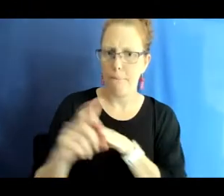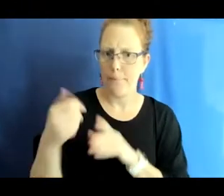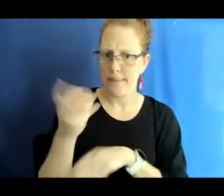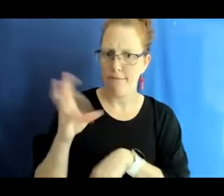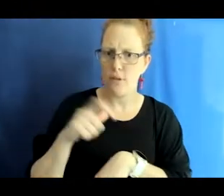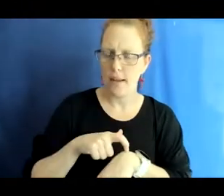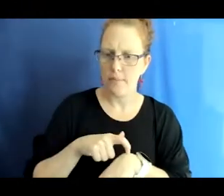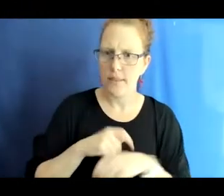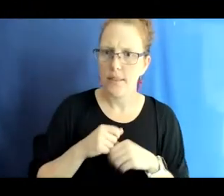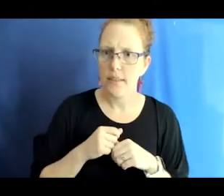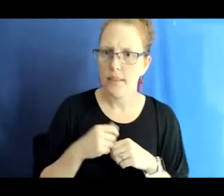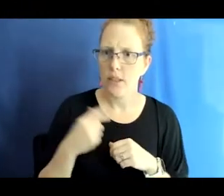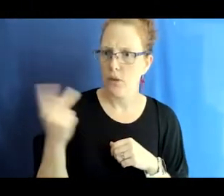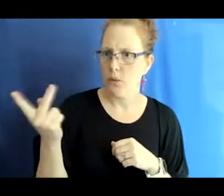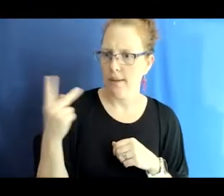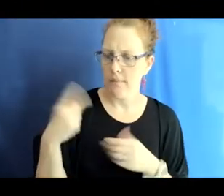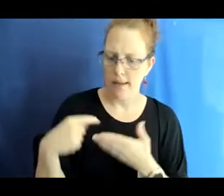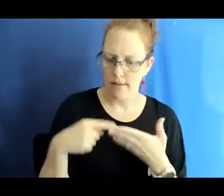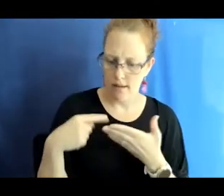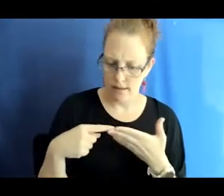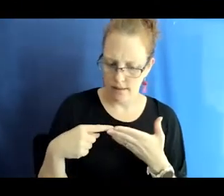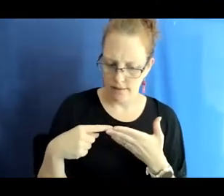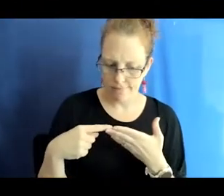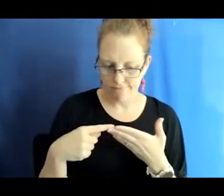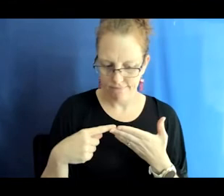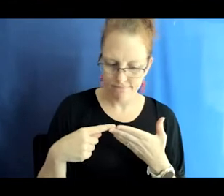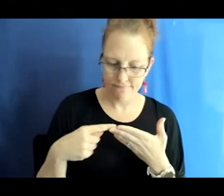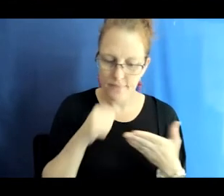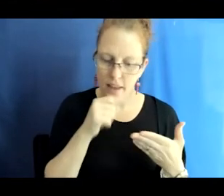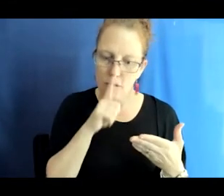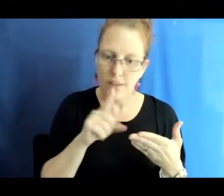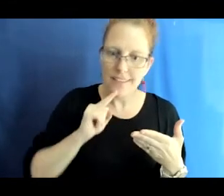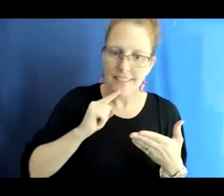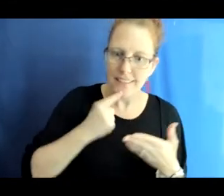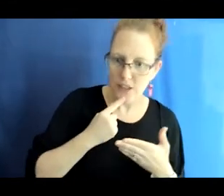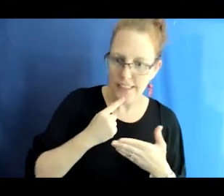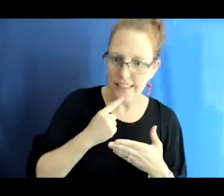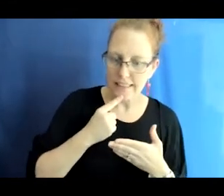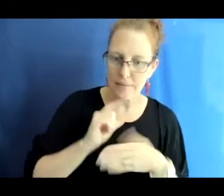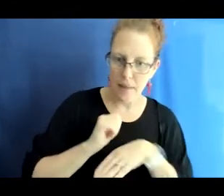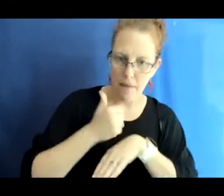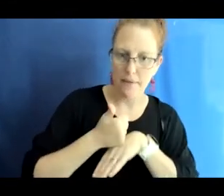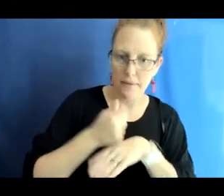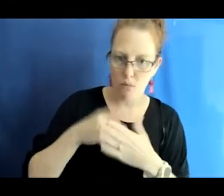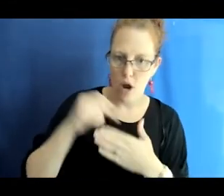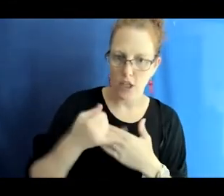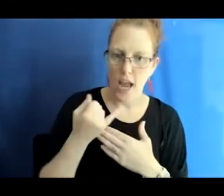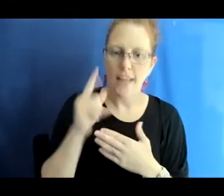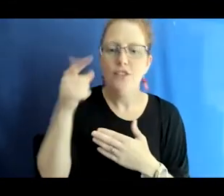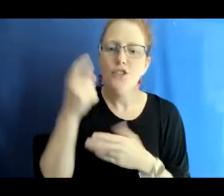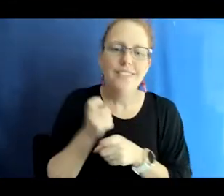talking about, like, but never that serious about making a project out of it, right? Kind of like jokingly